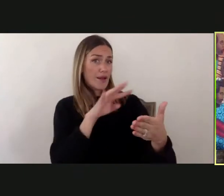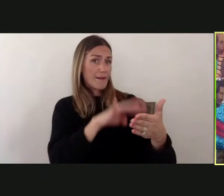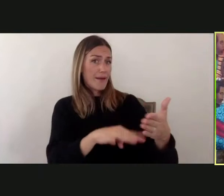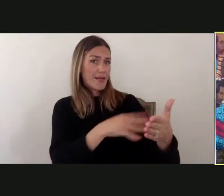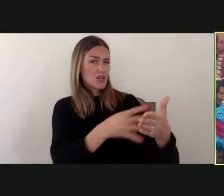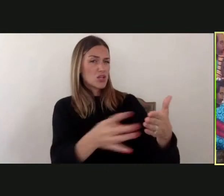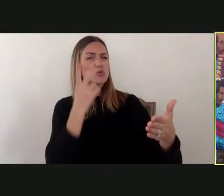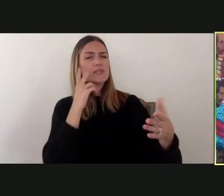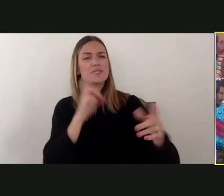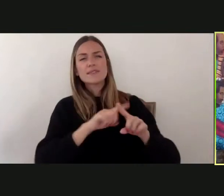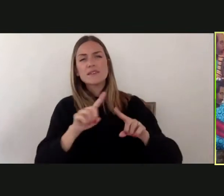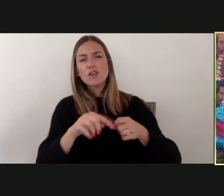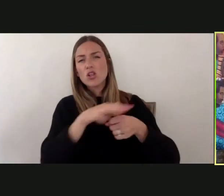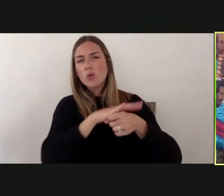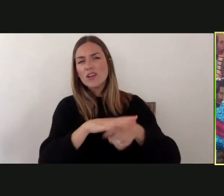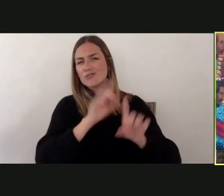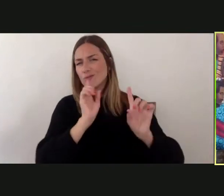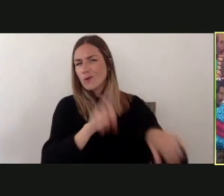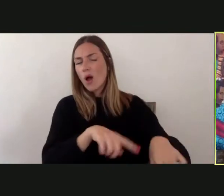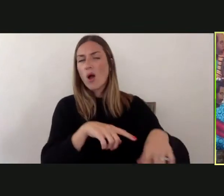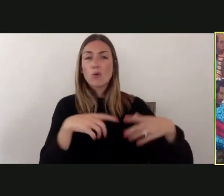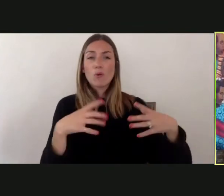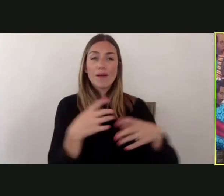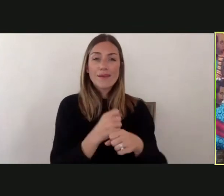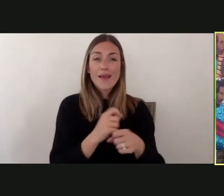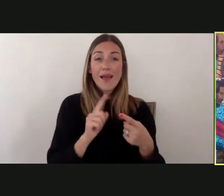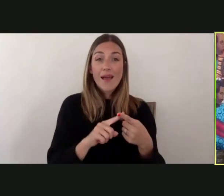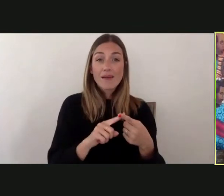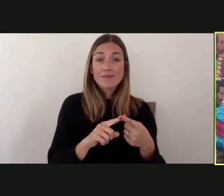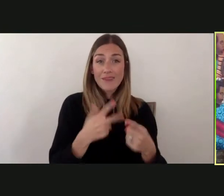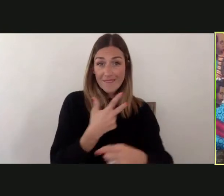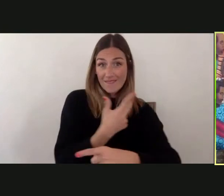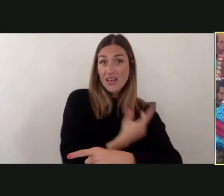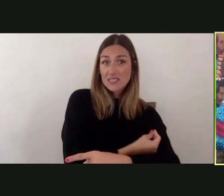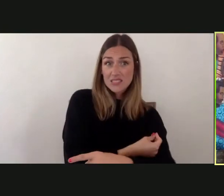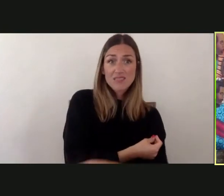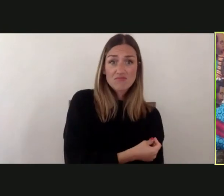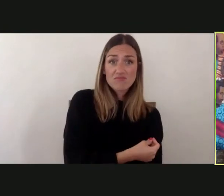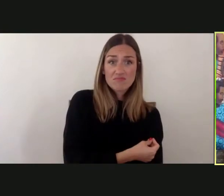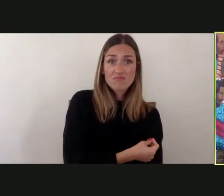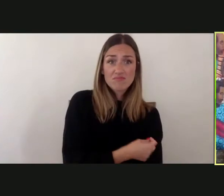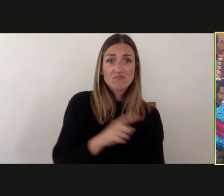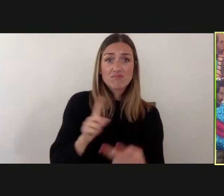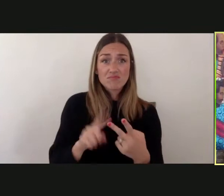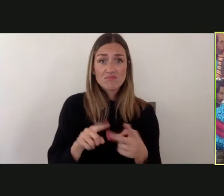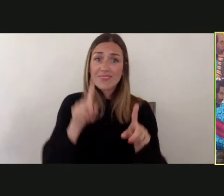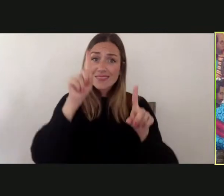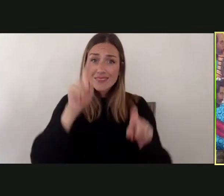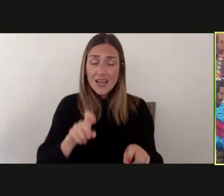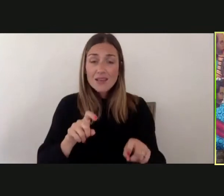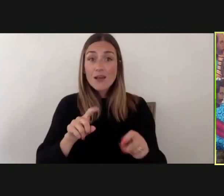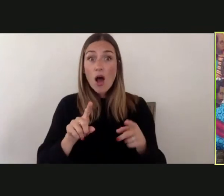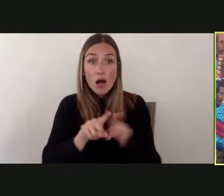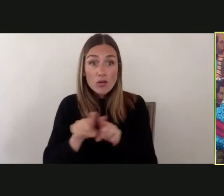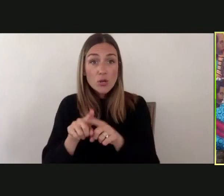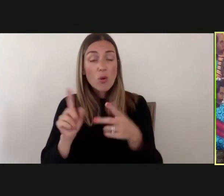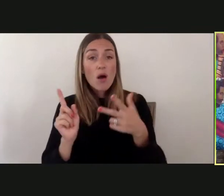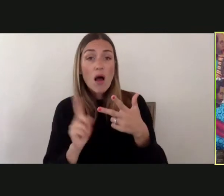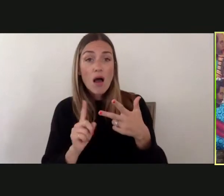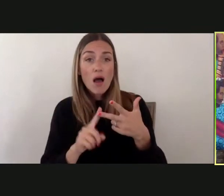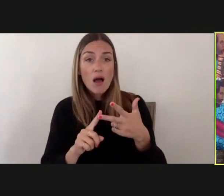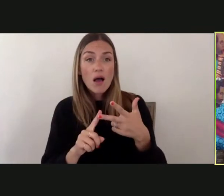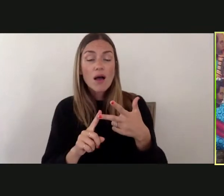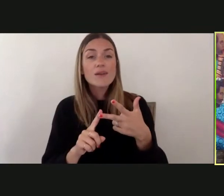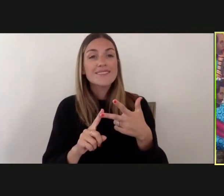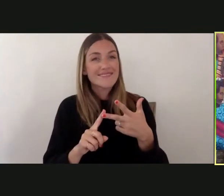various locations where you can go get not just the vaccine or not just the test, but also in that location,